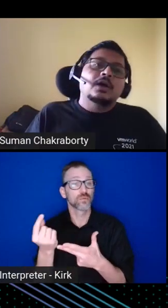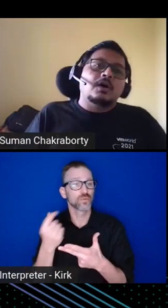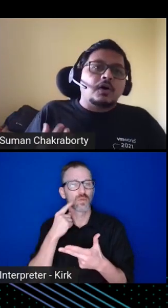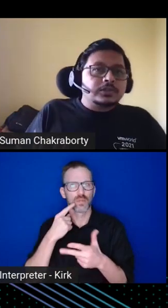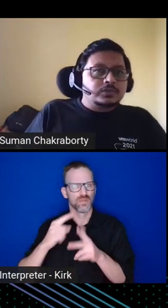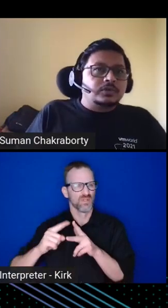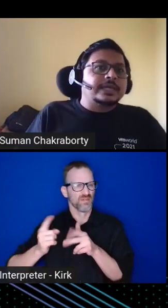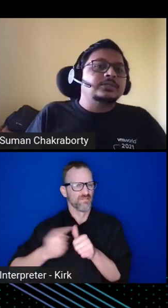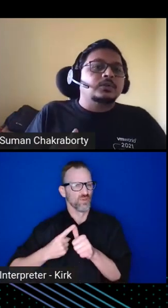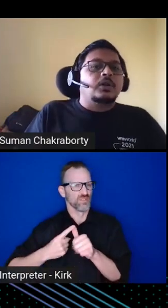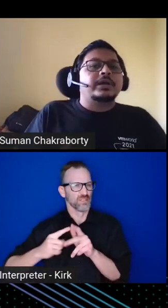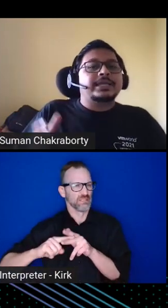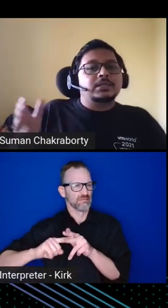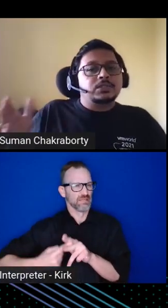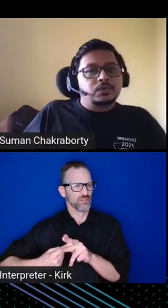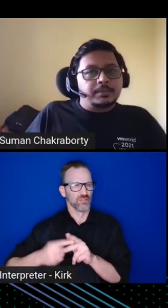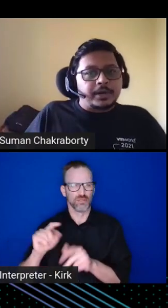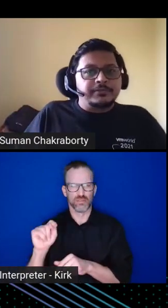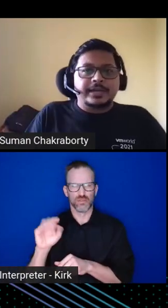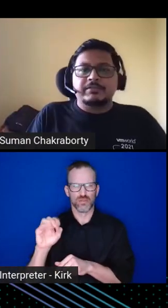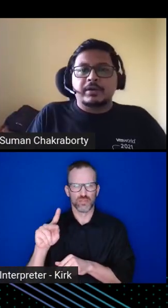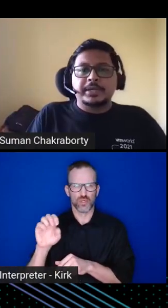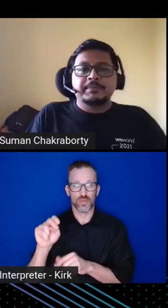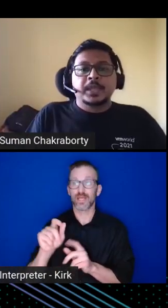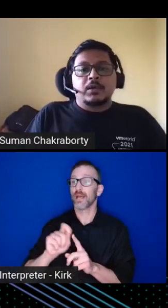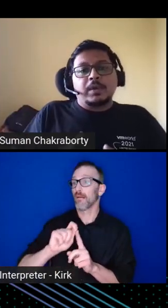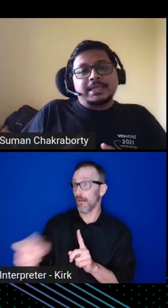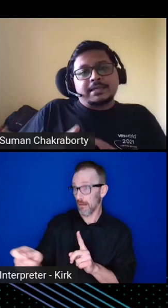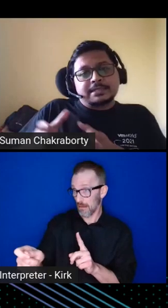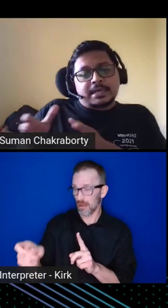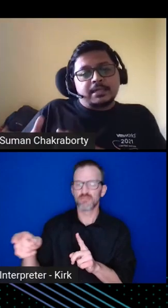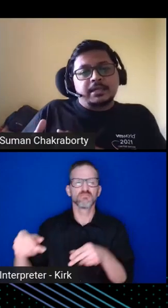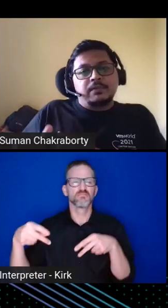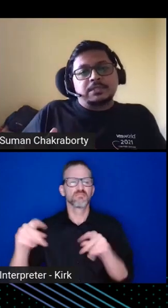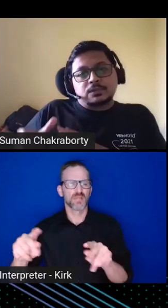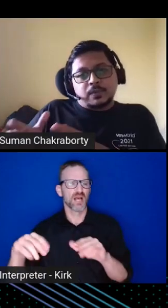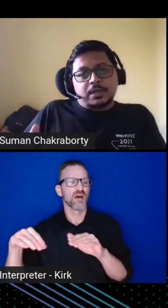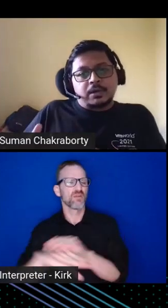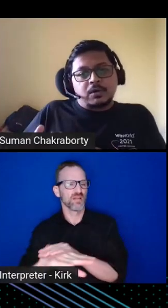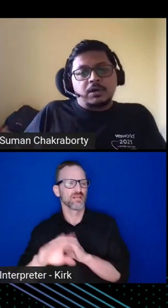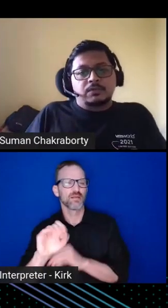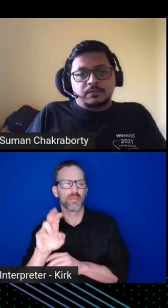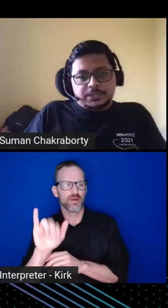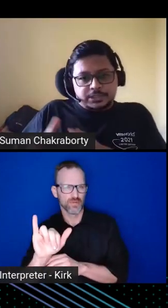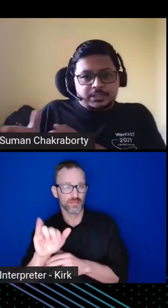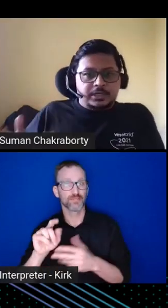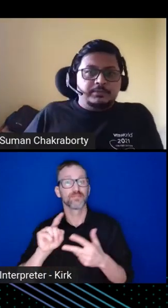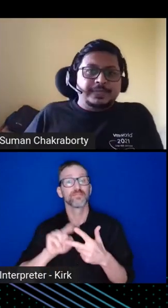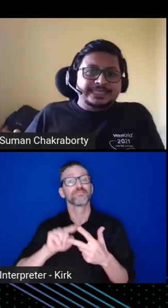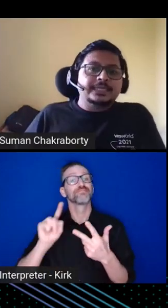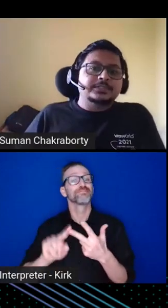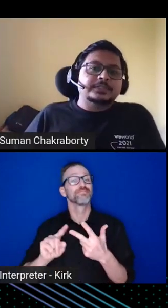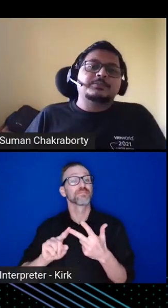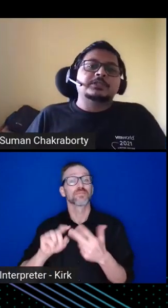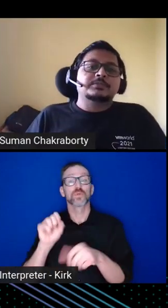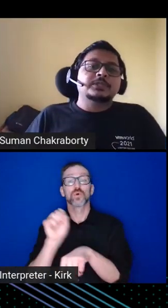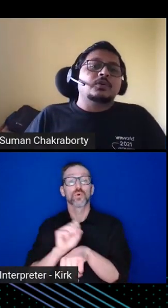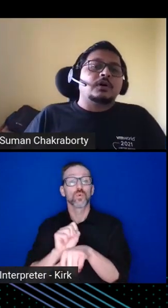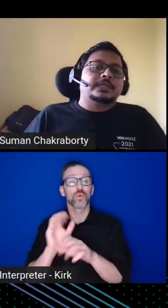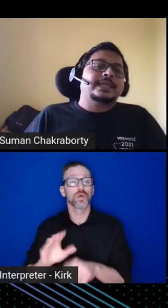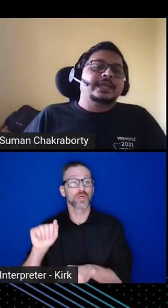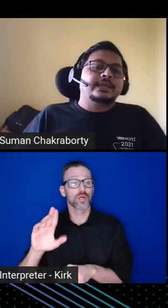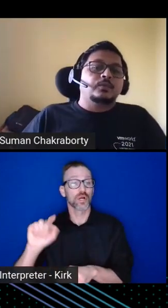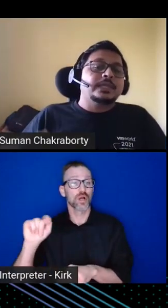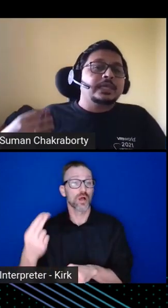initial auth token to log in to the boundary environment, while there is another key, which is worker auth, which basically is responsible